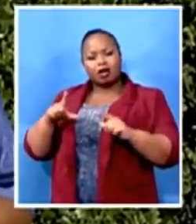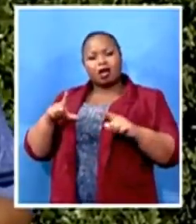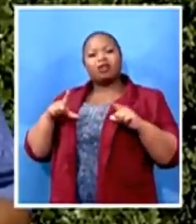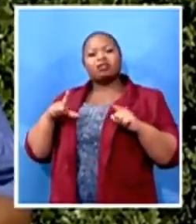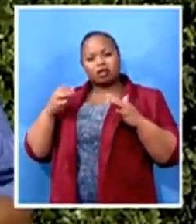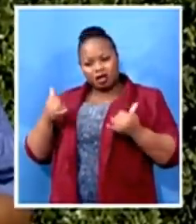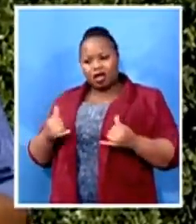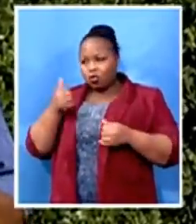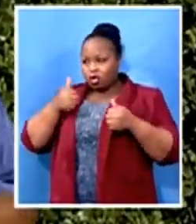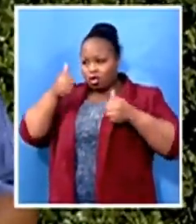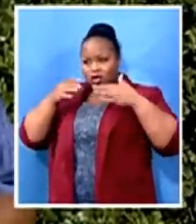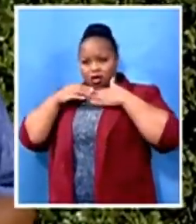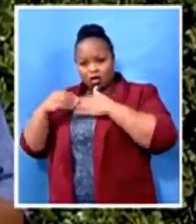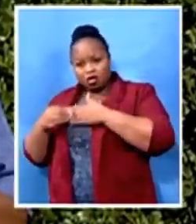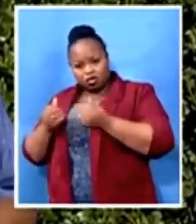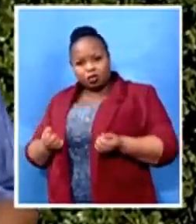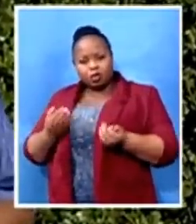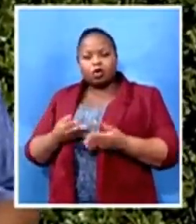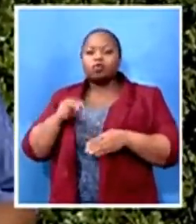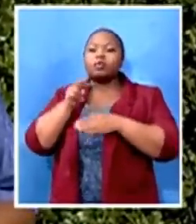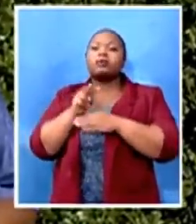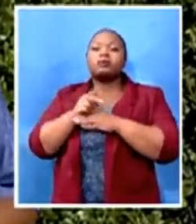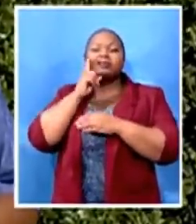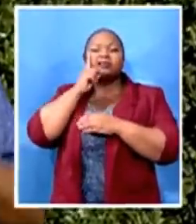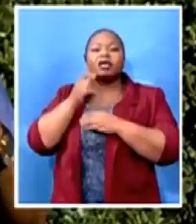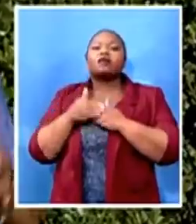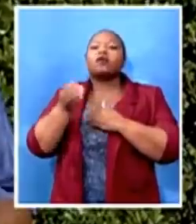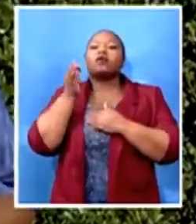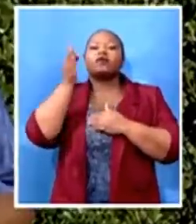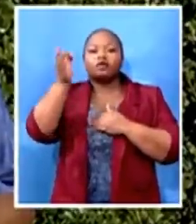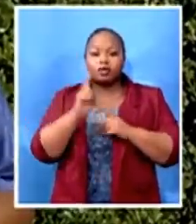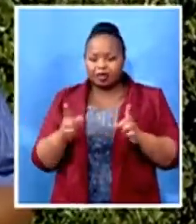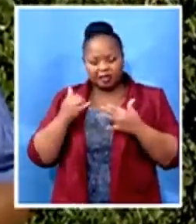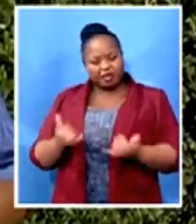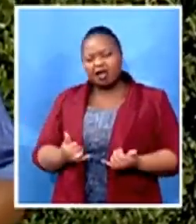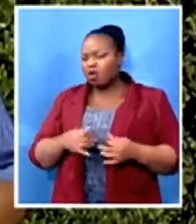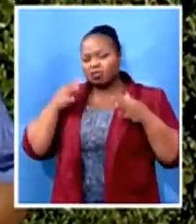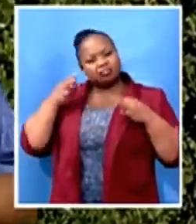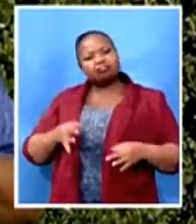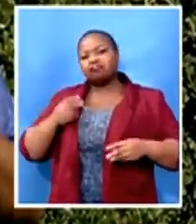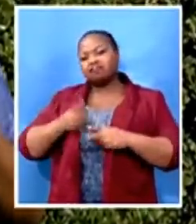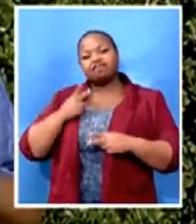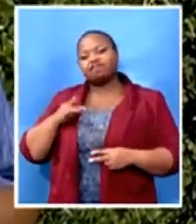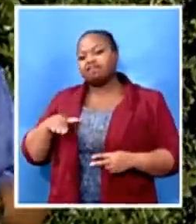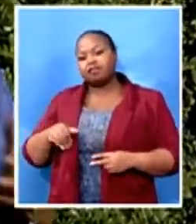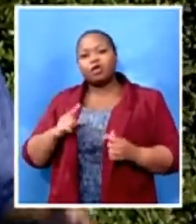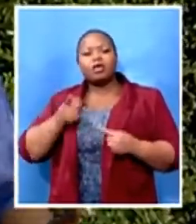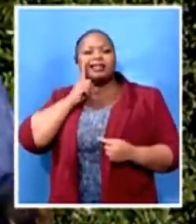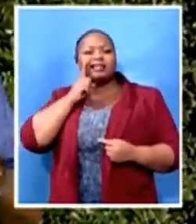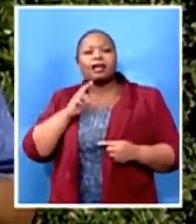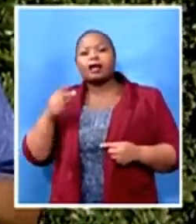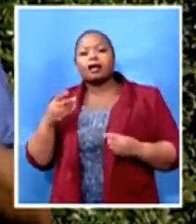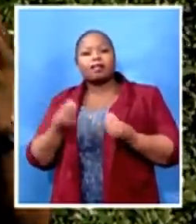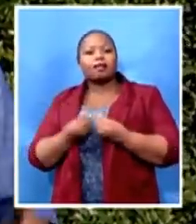foresight leadership is important. But at this point, there is no such a decision. But we are looking at a number of things. We are making even proposals that at some point, the